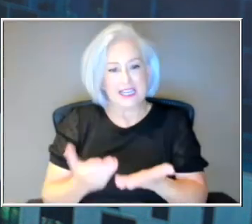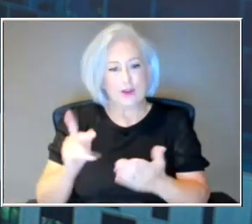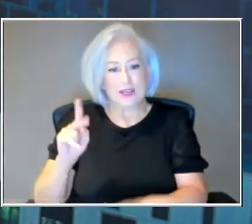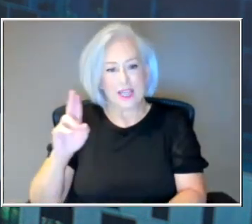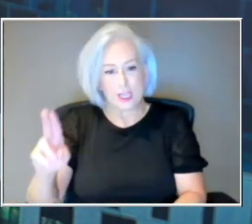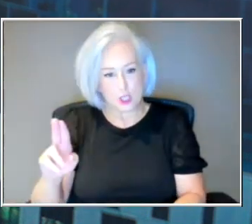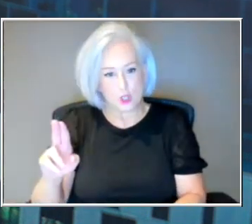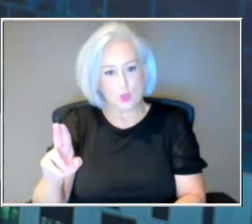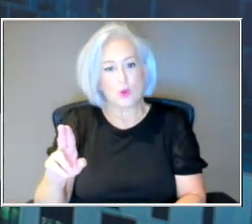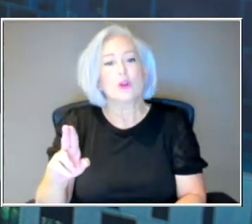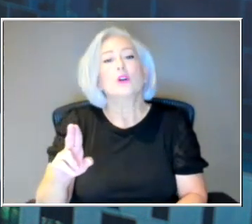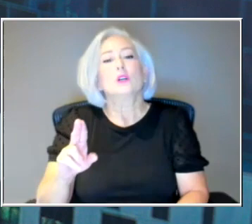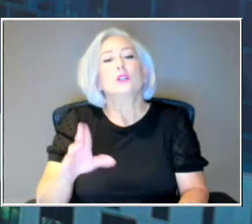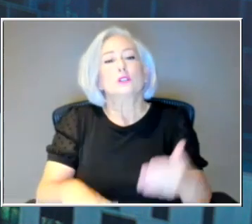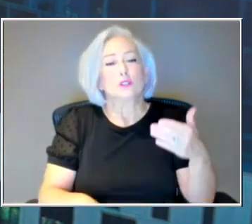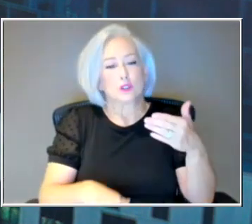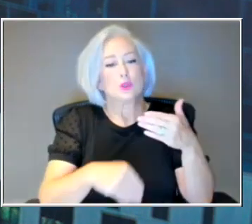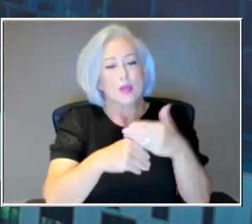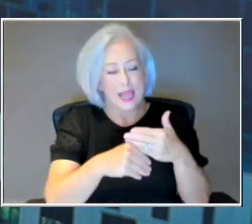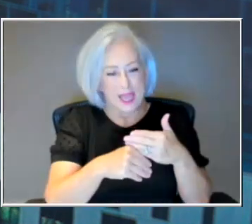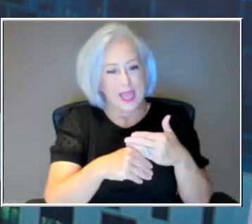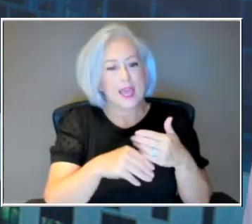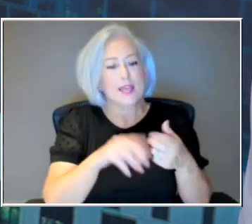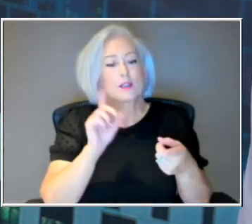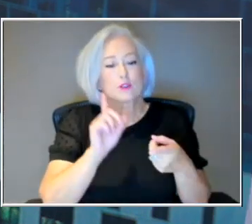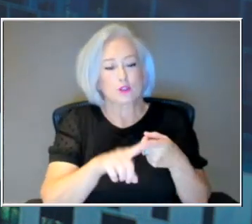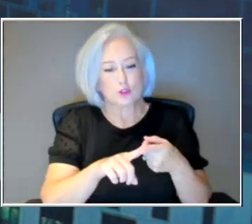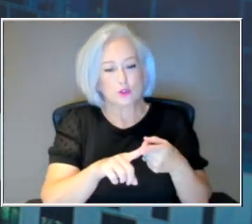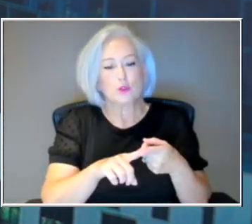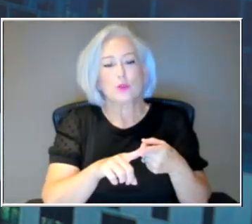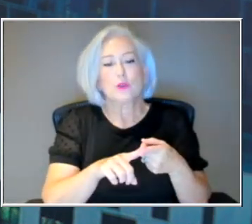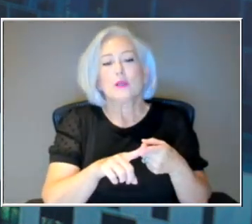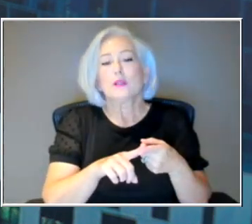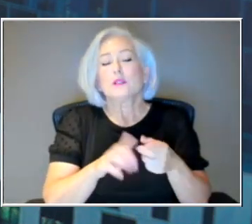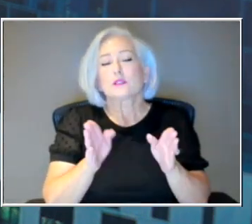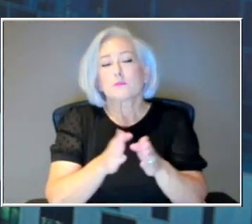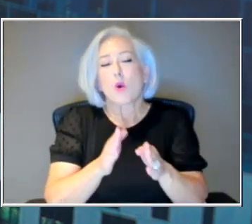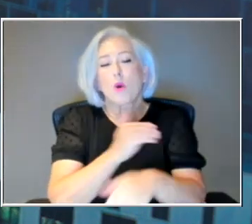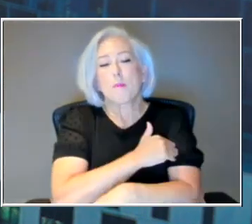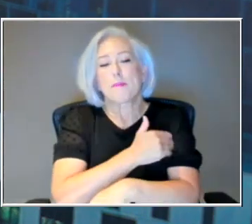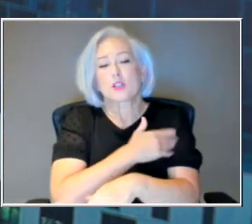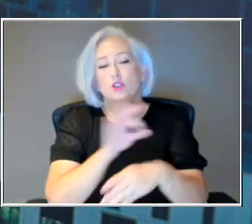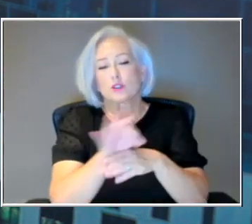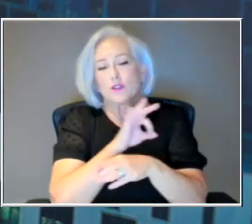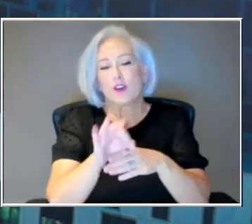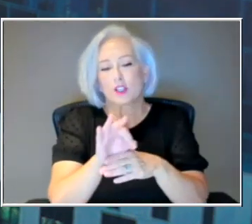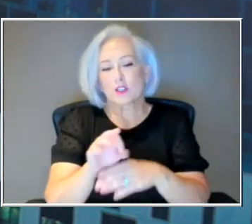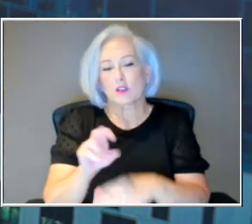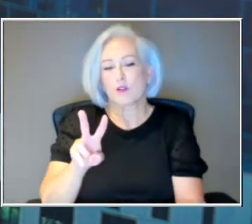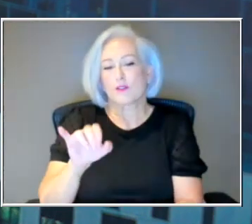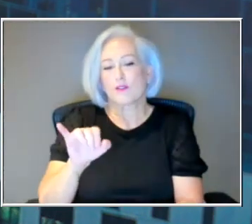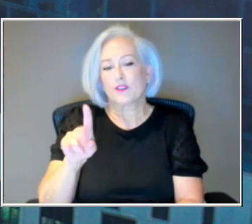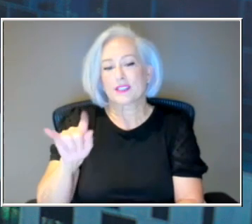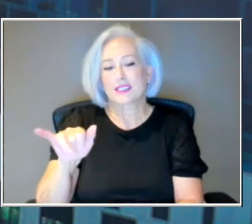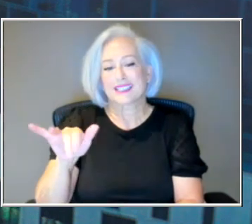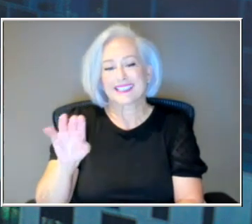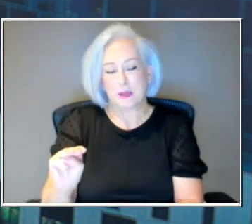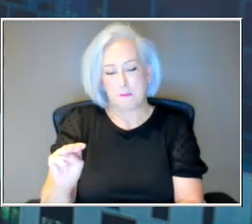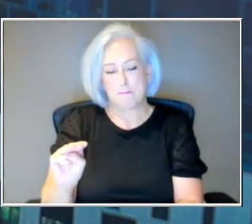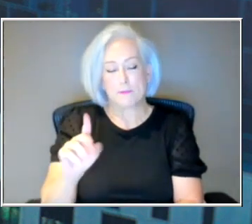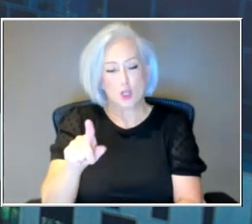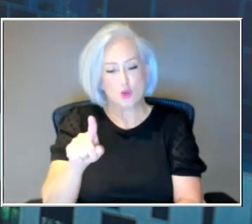after stroke. It's called Vivastim, and can contact, again, the News Network here to learn more about it. But we've